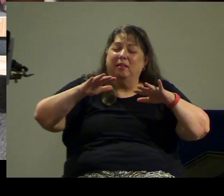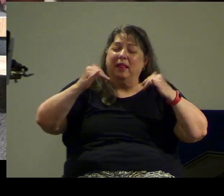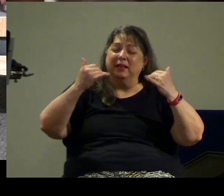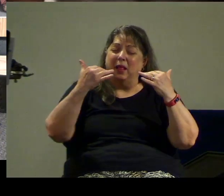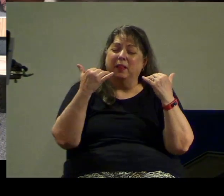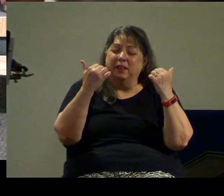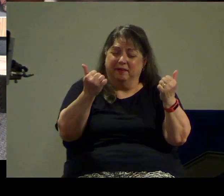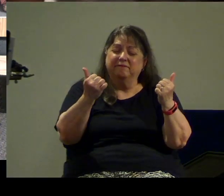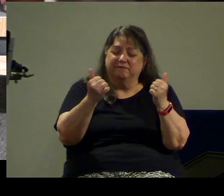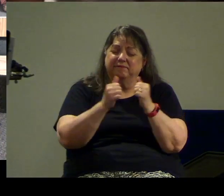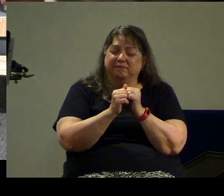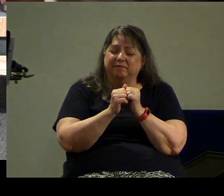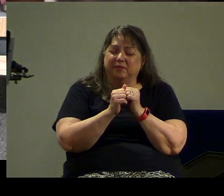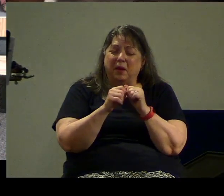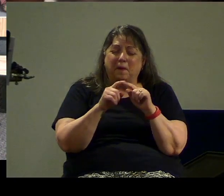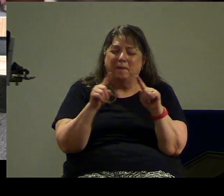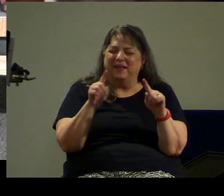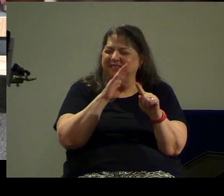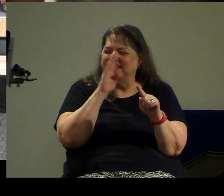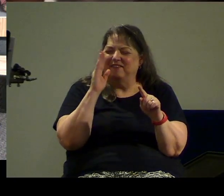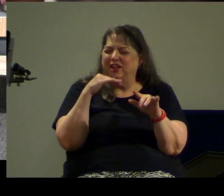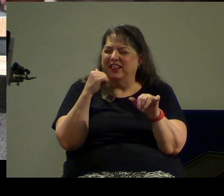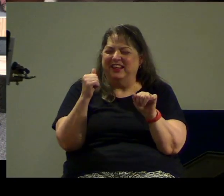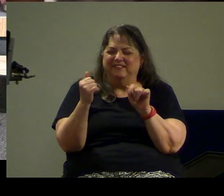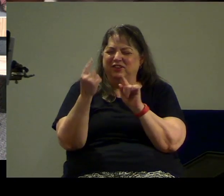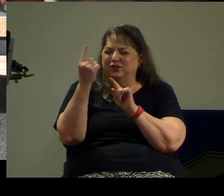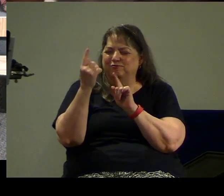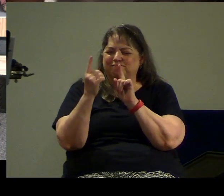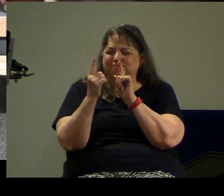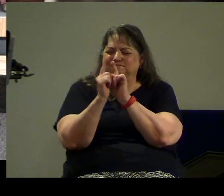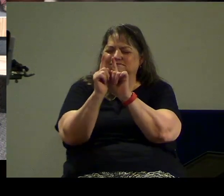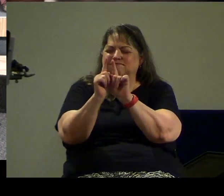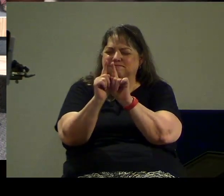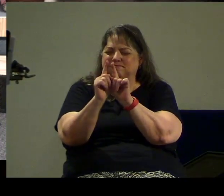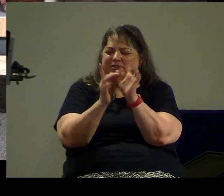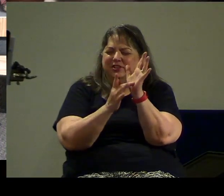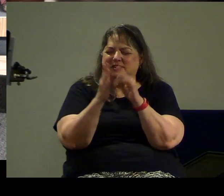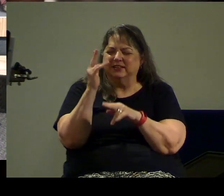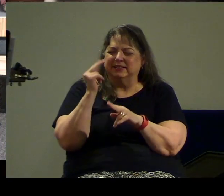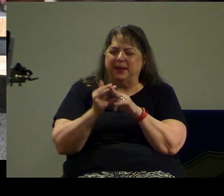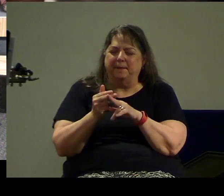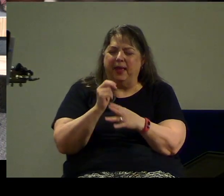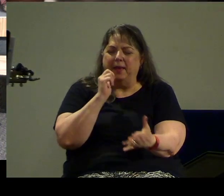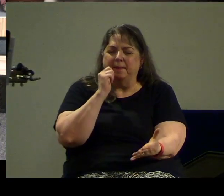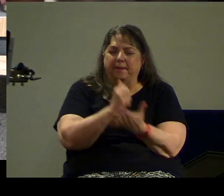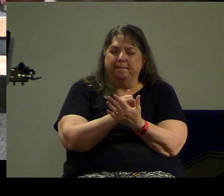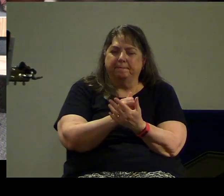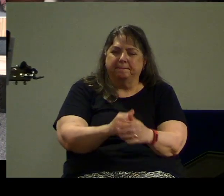this place, but not from your presence. In Jesus' name, amen.